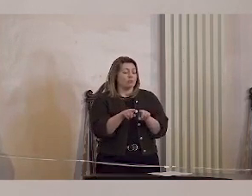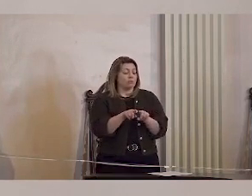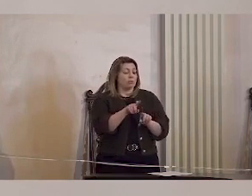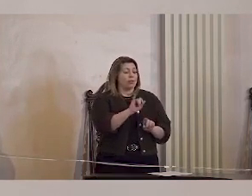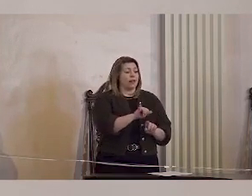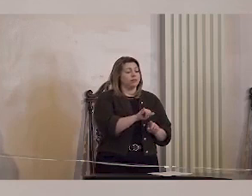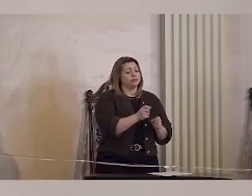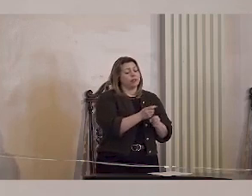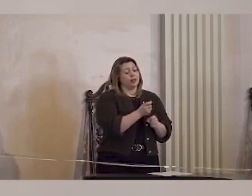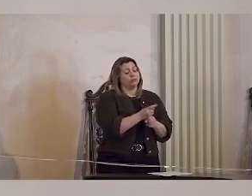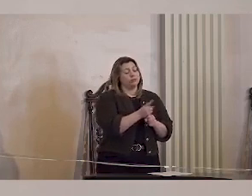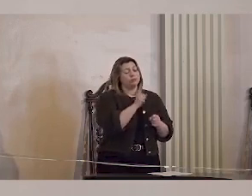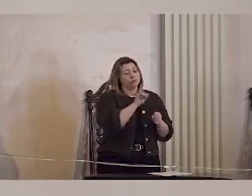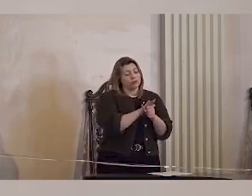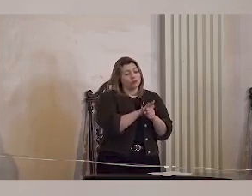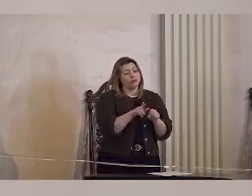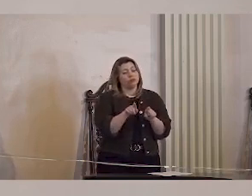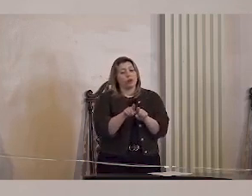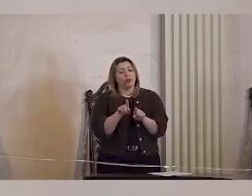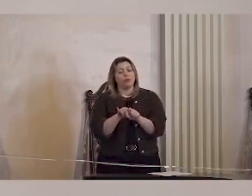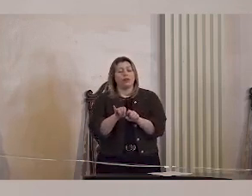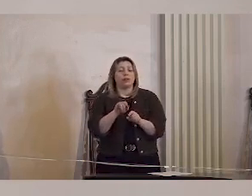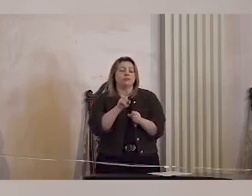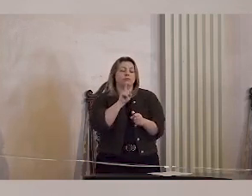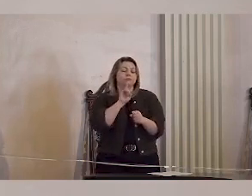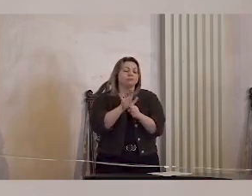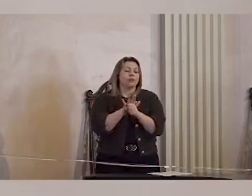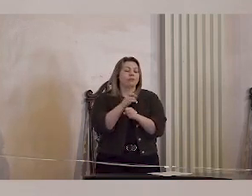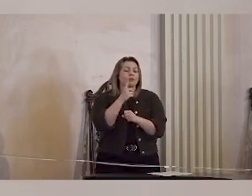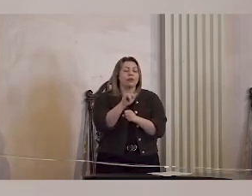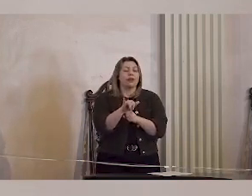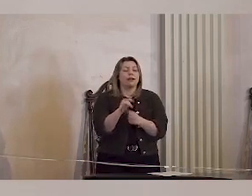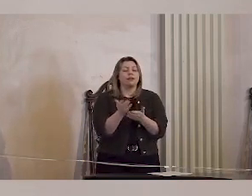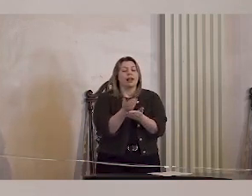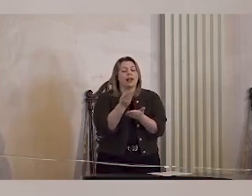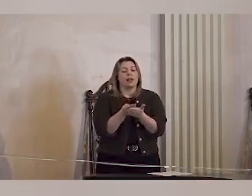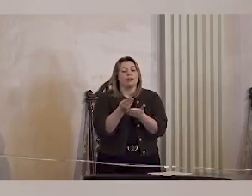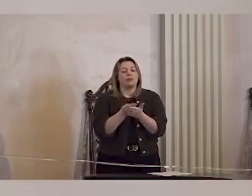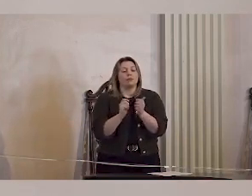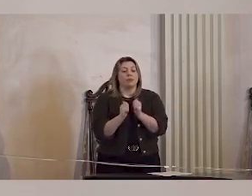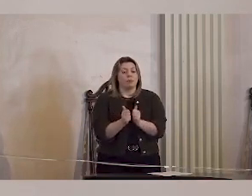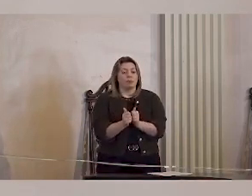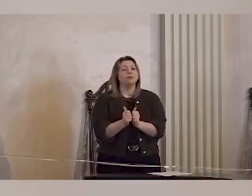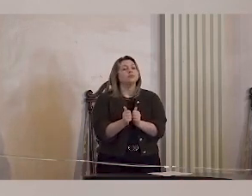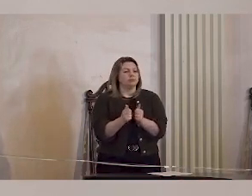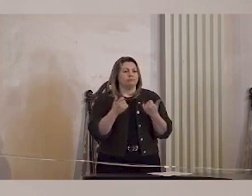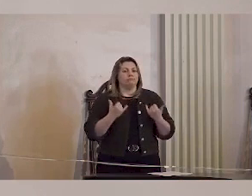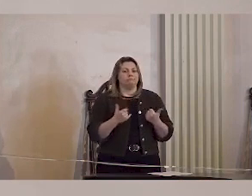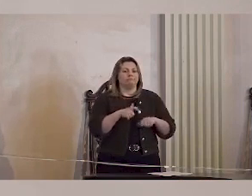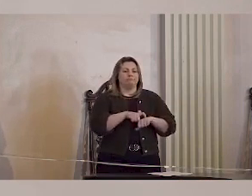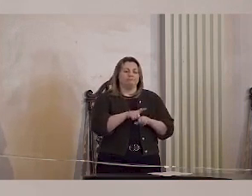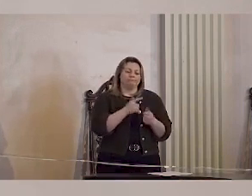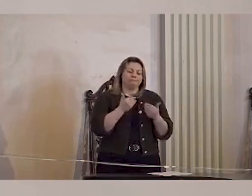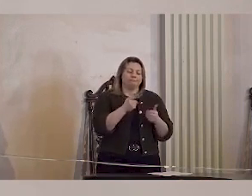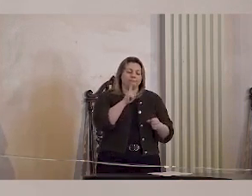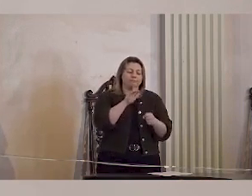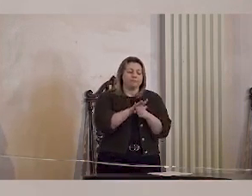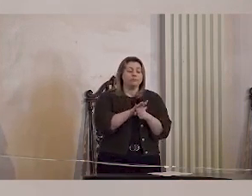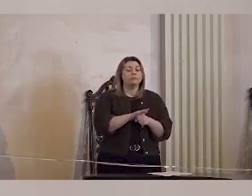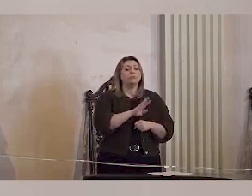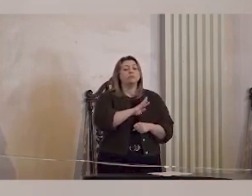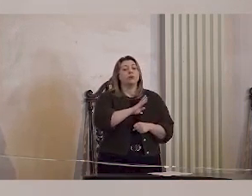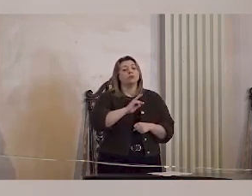annual pledge and your pledge to the Capitol campaign. Now is the time. The Board of Trustees will be